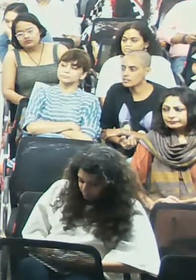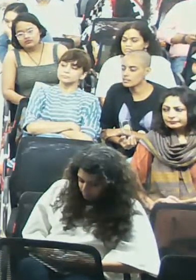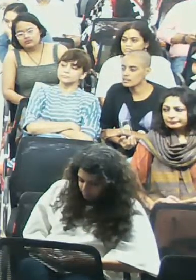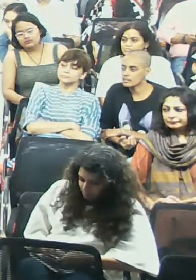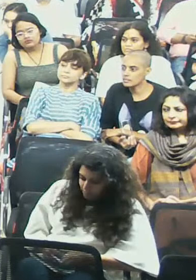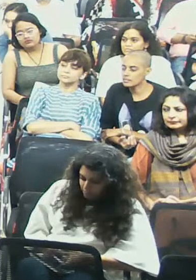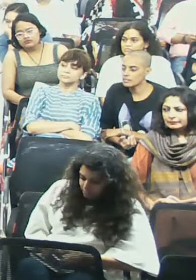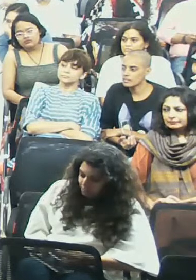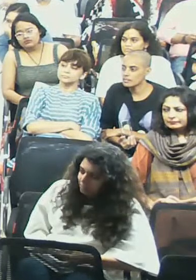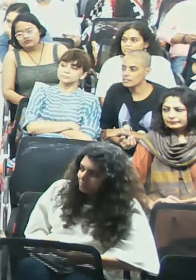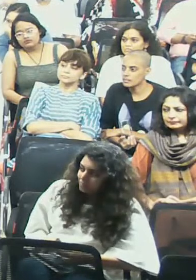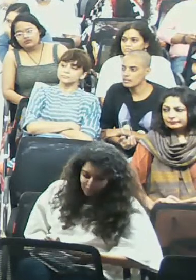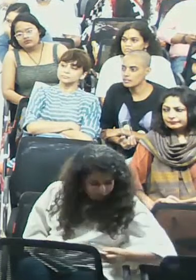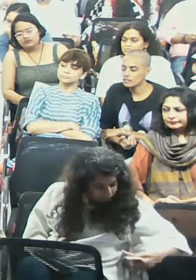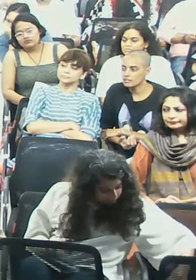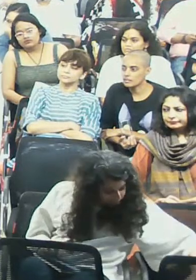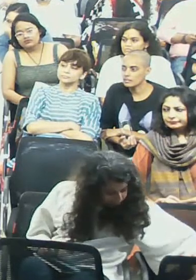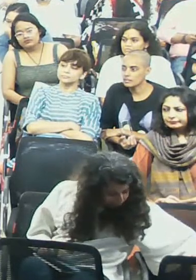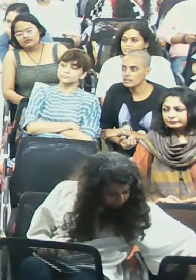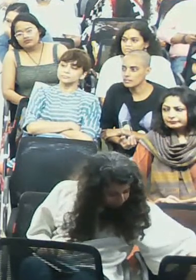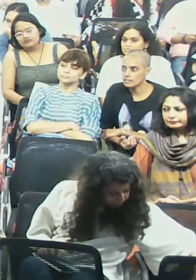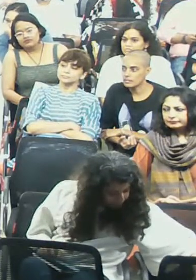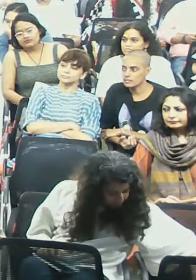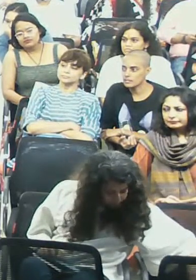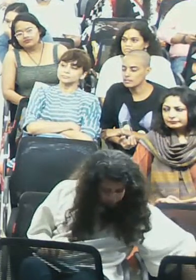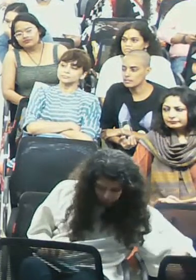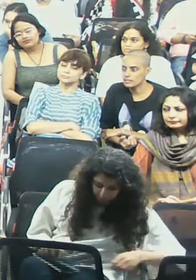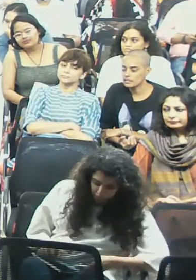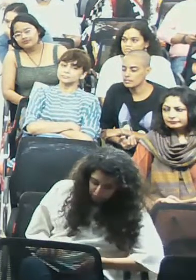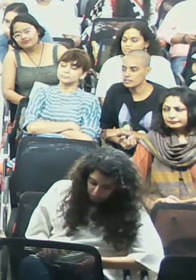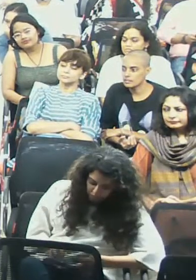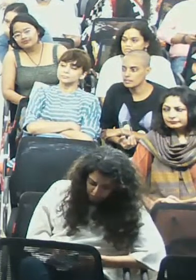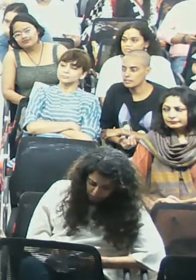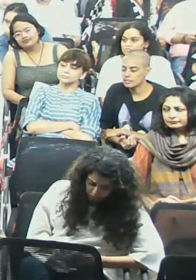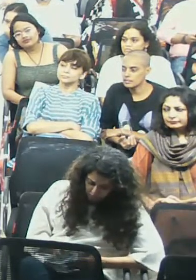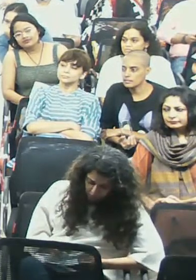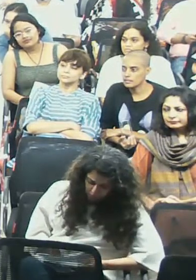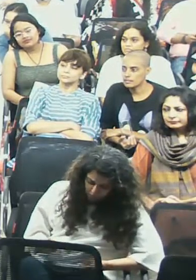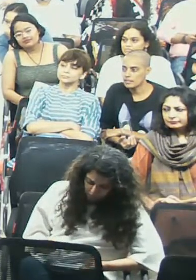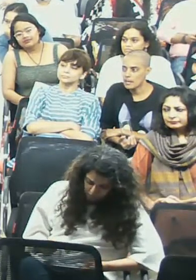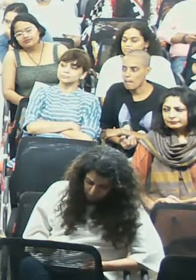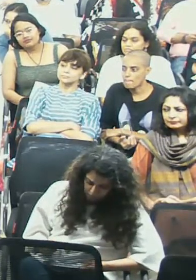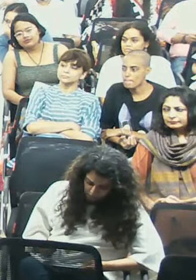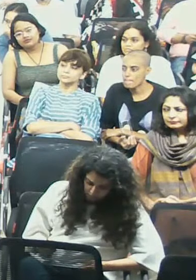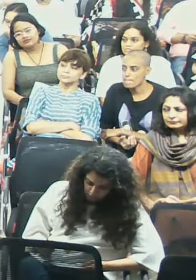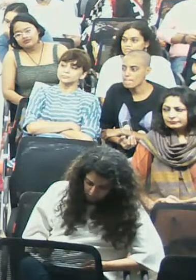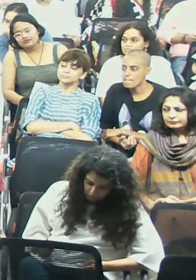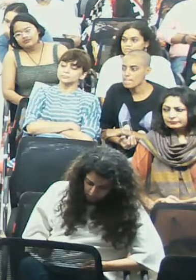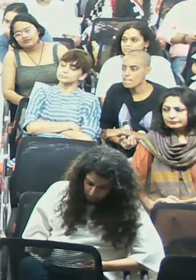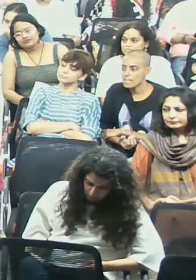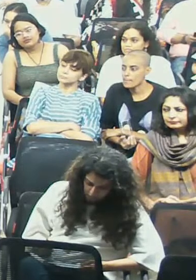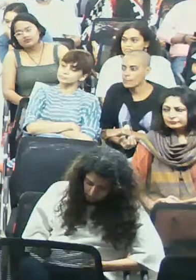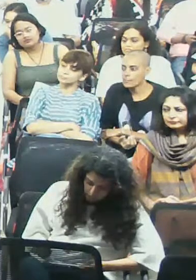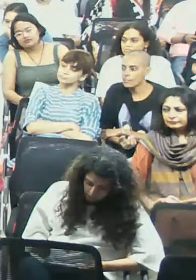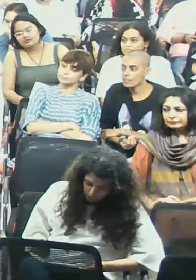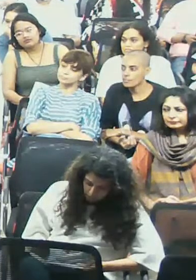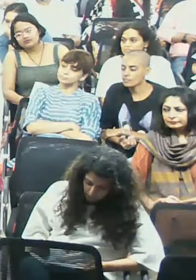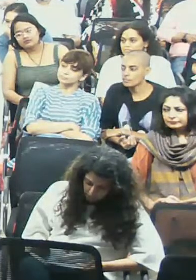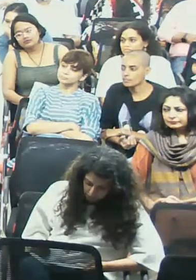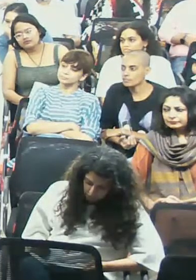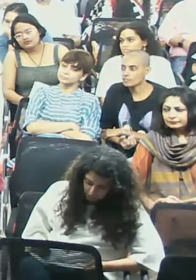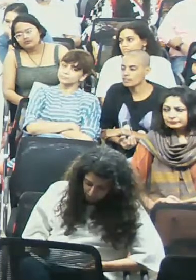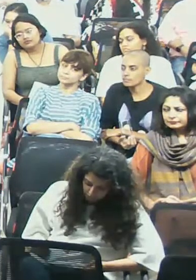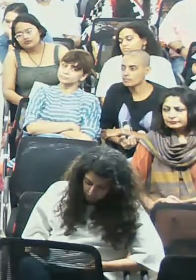who really started taking over the press, they started, projecting art as only in terms of the